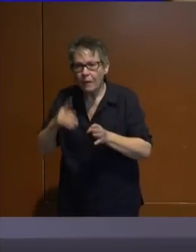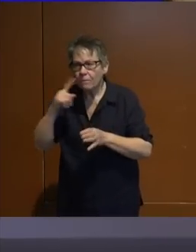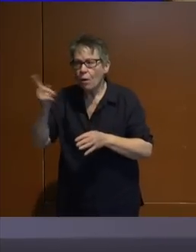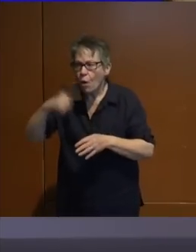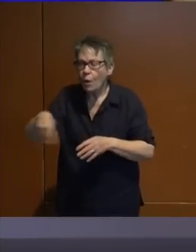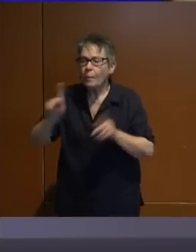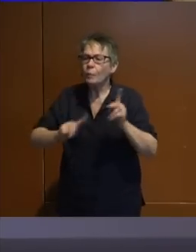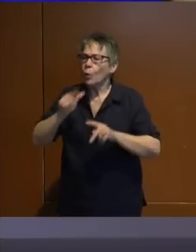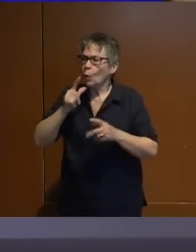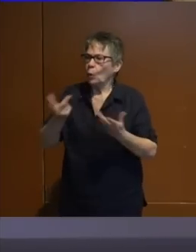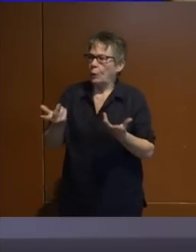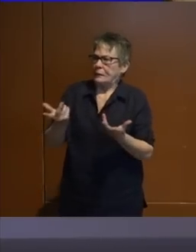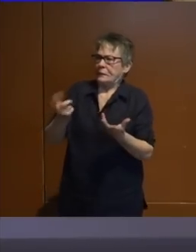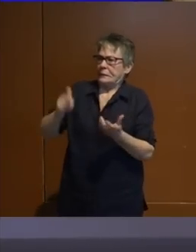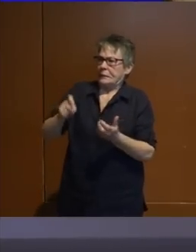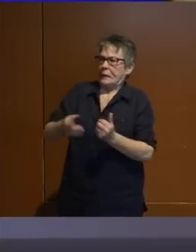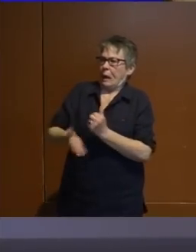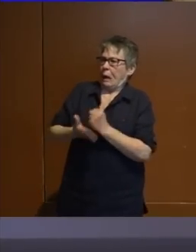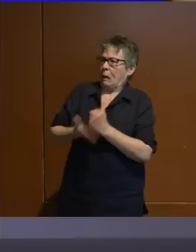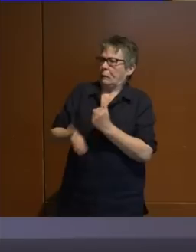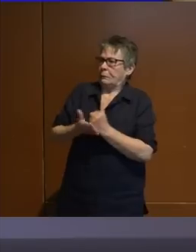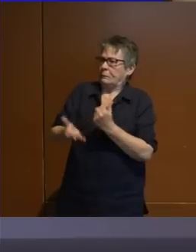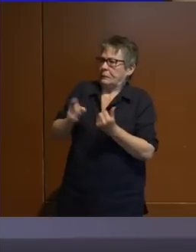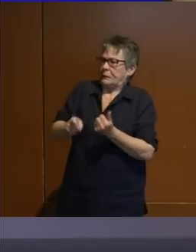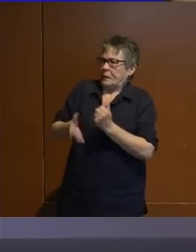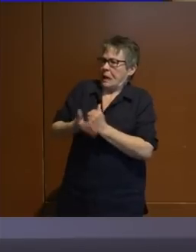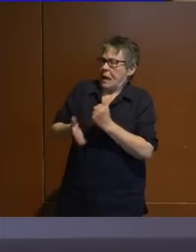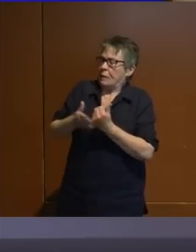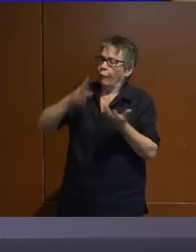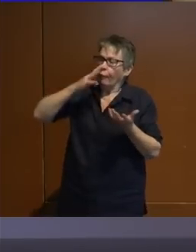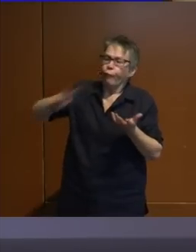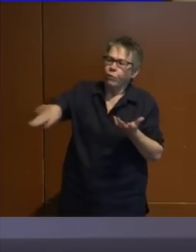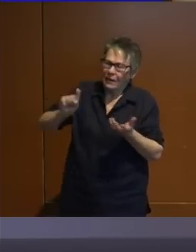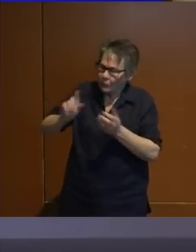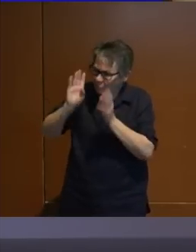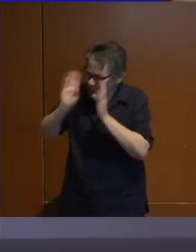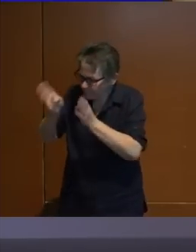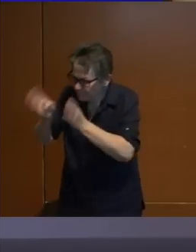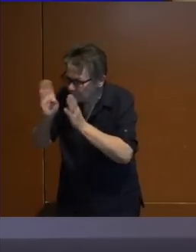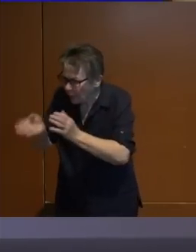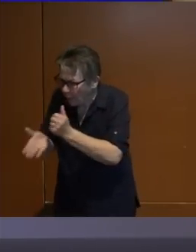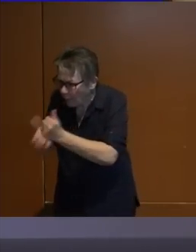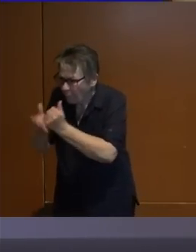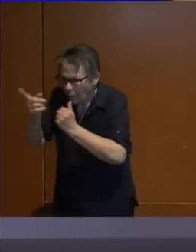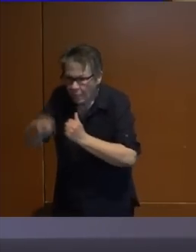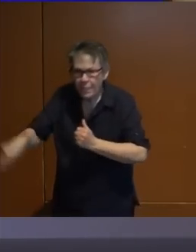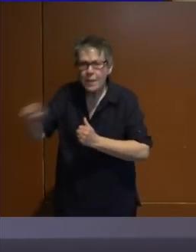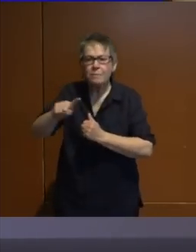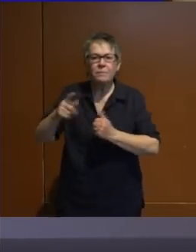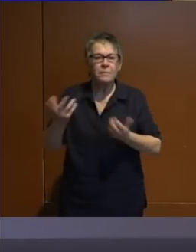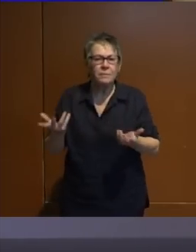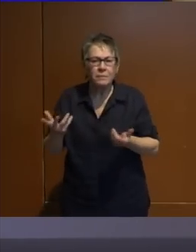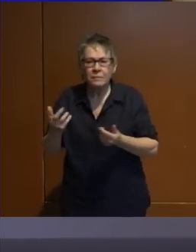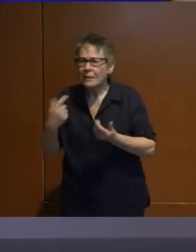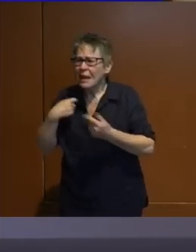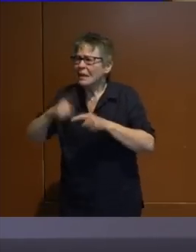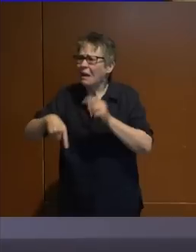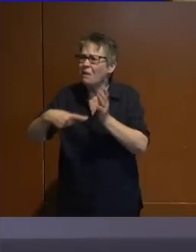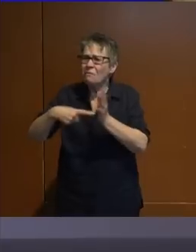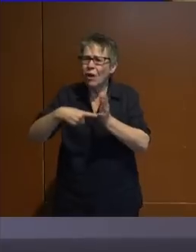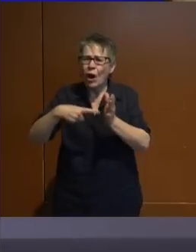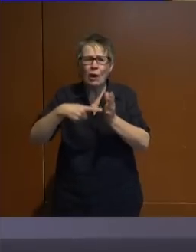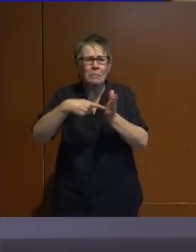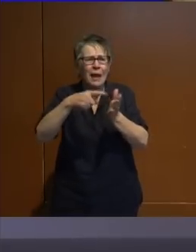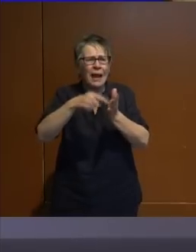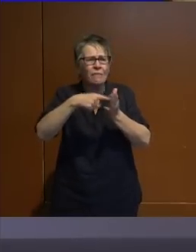place, we are doing everything we can to get out ahead of that. Foreclosed homes, preventing evictions from